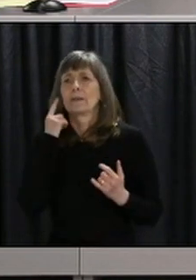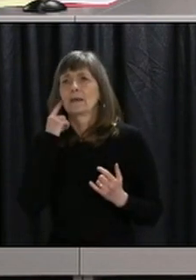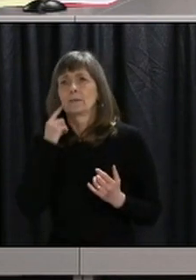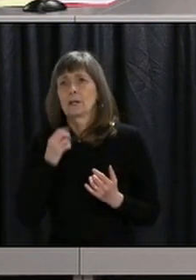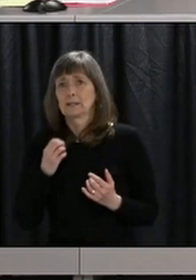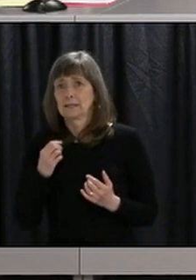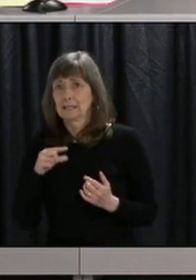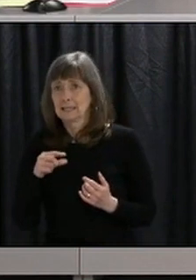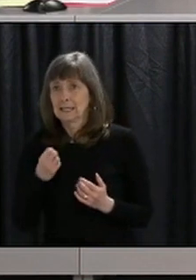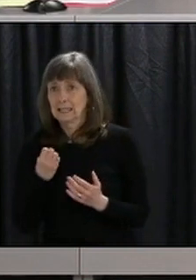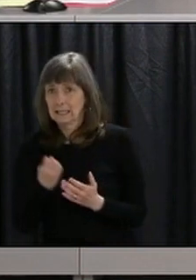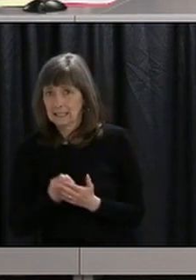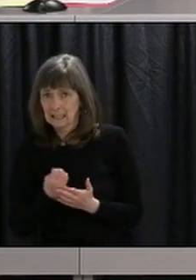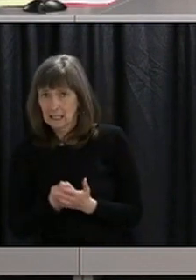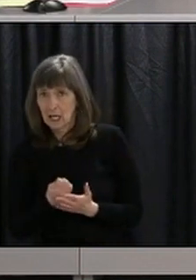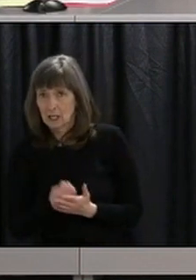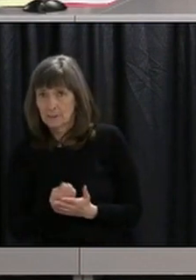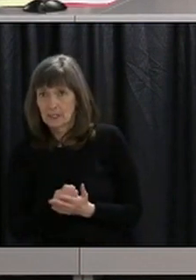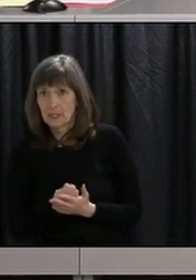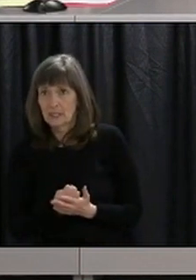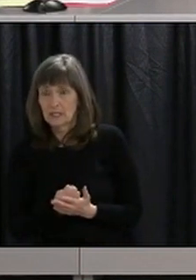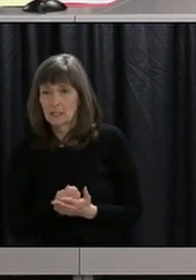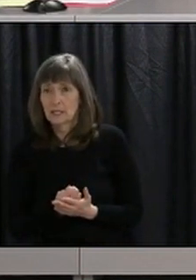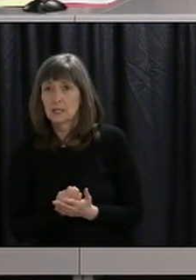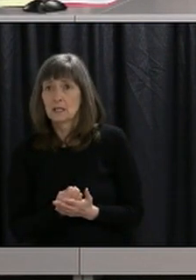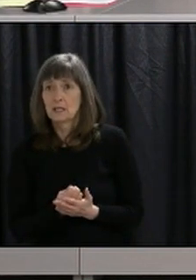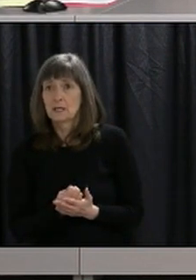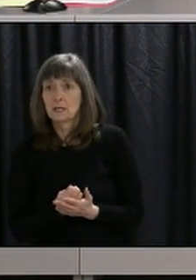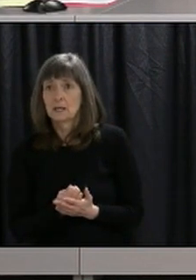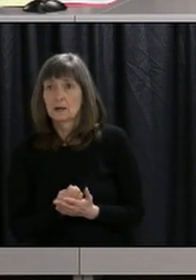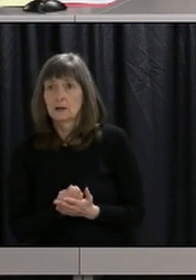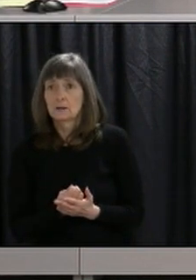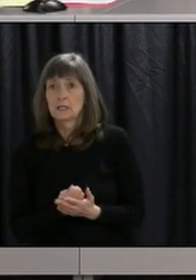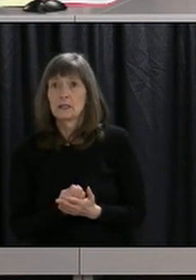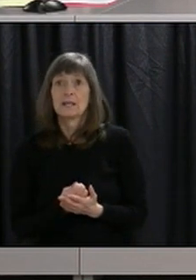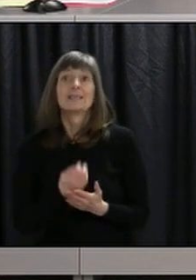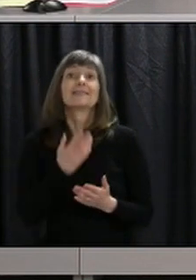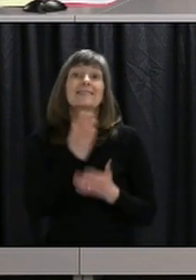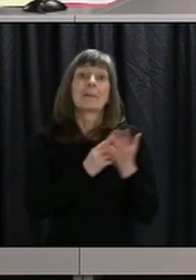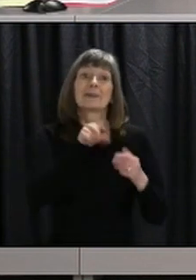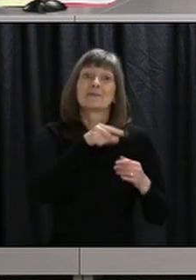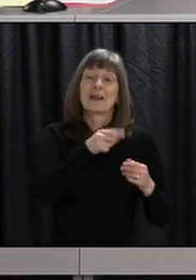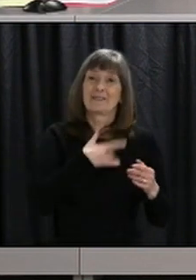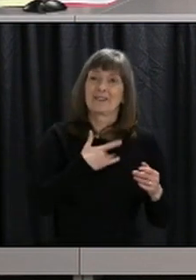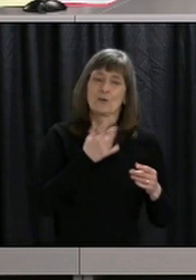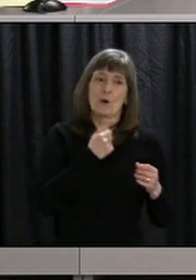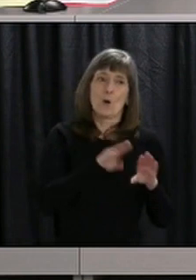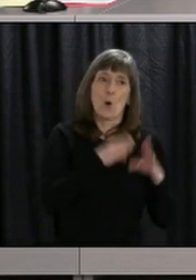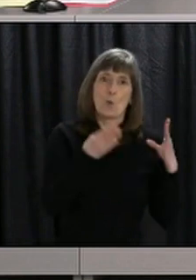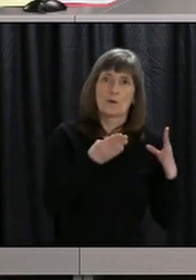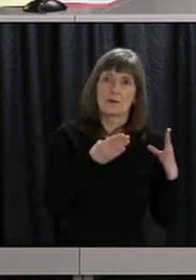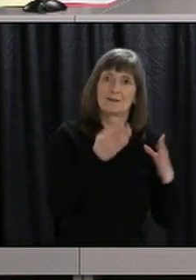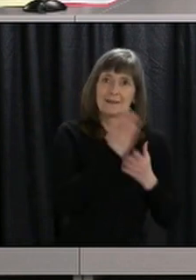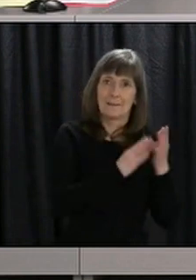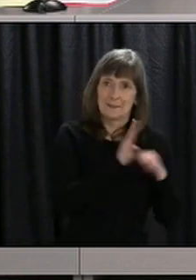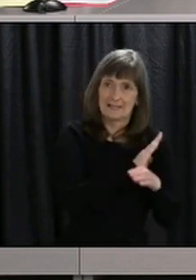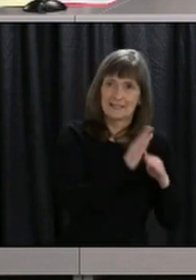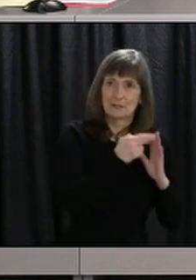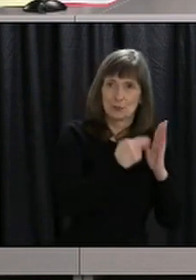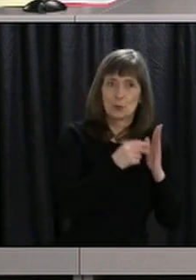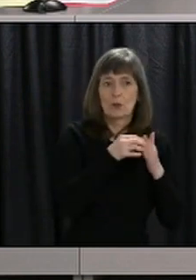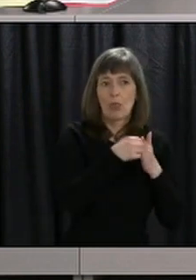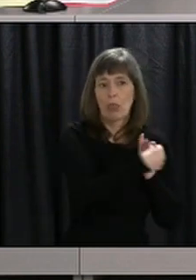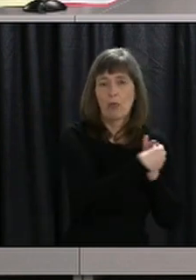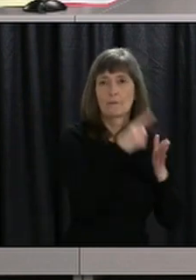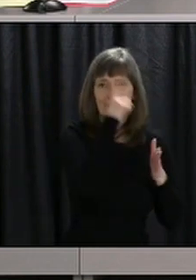likely. Is this the sort of strategy, progressively reopening parts of the economy, that you would envision for Newfoundland and Labrador?